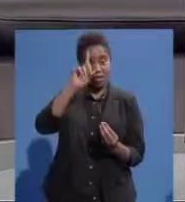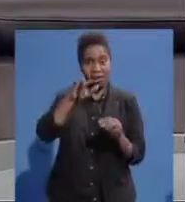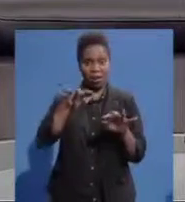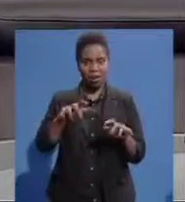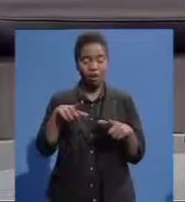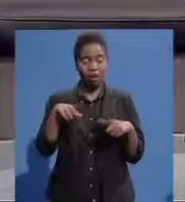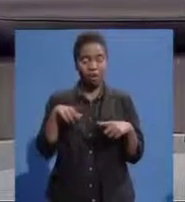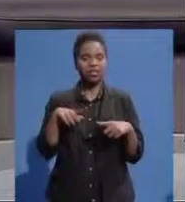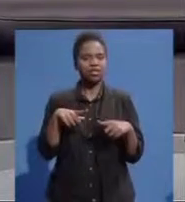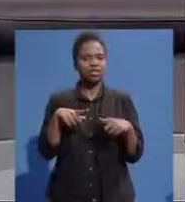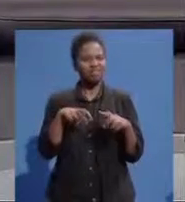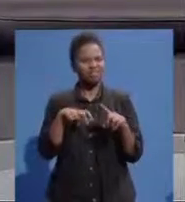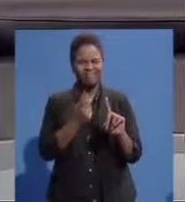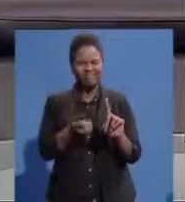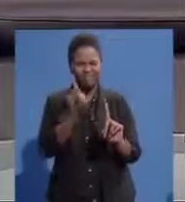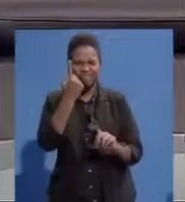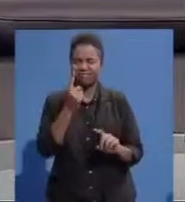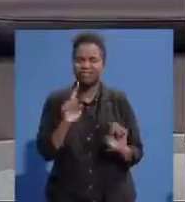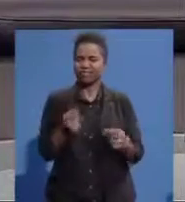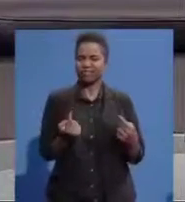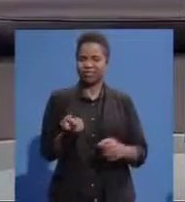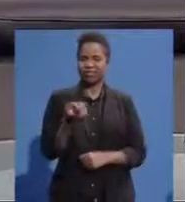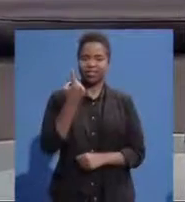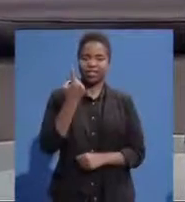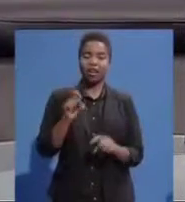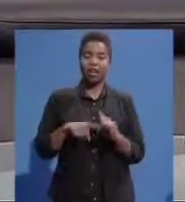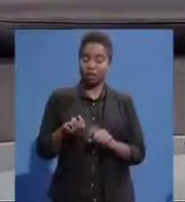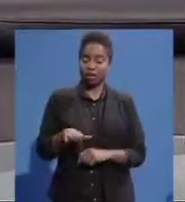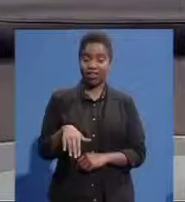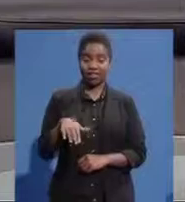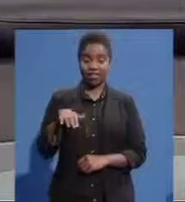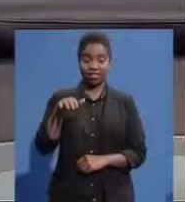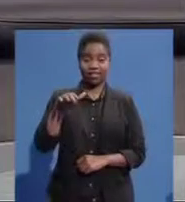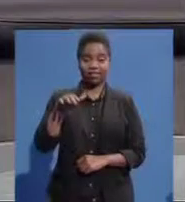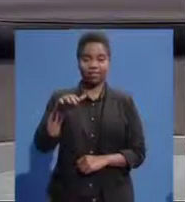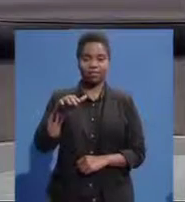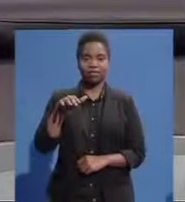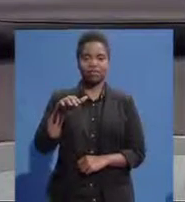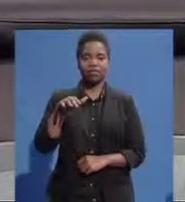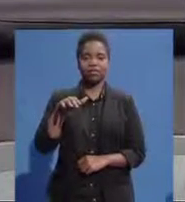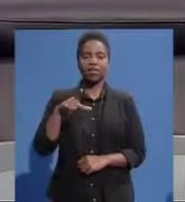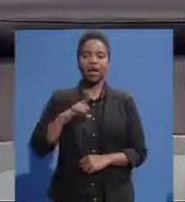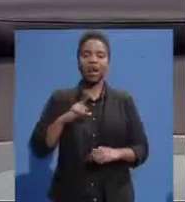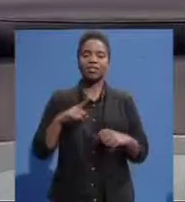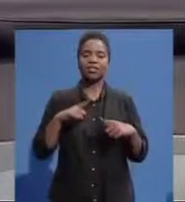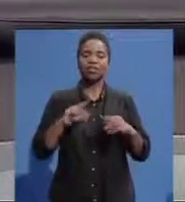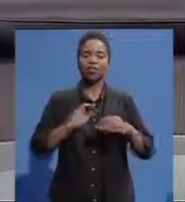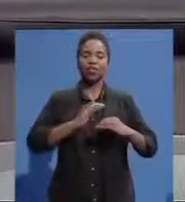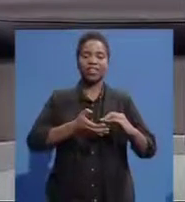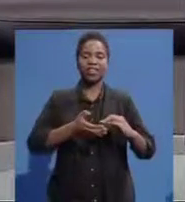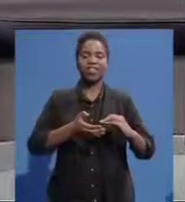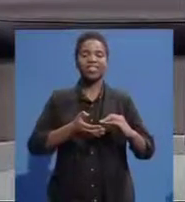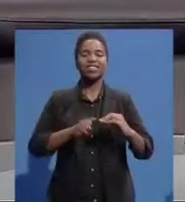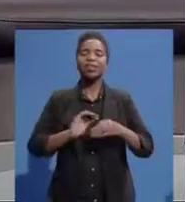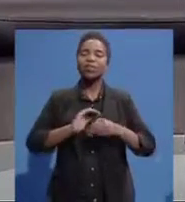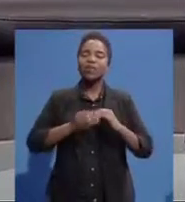to. Because he had been able to grow up sheltered to that degree and inspired